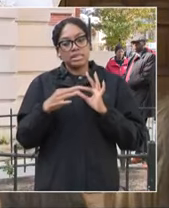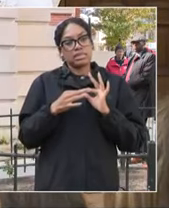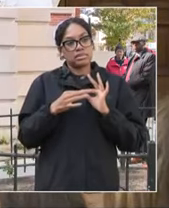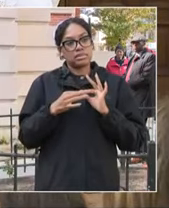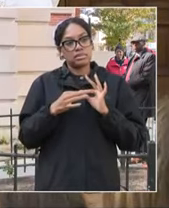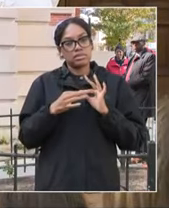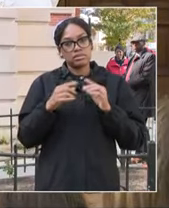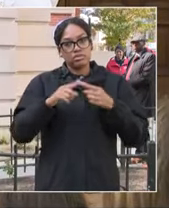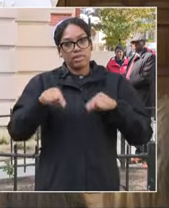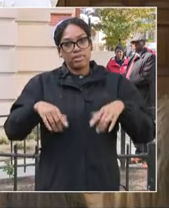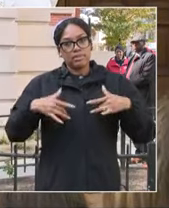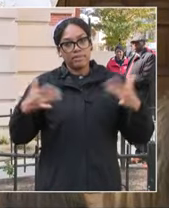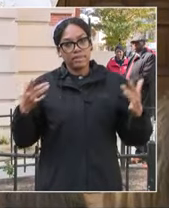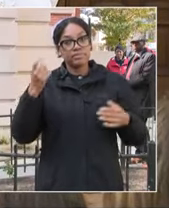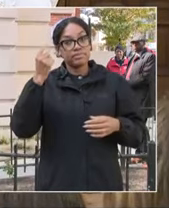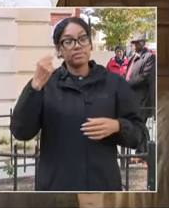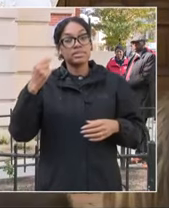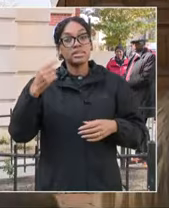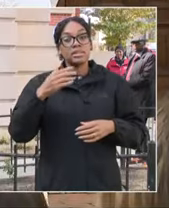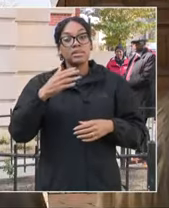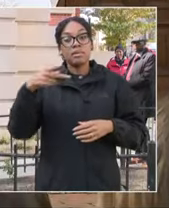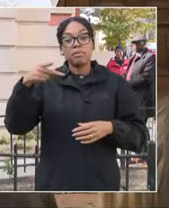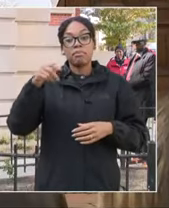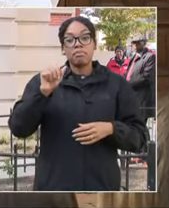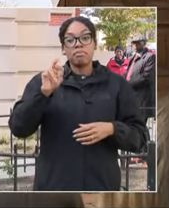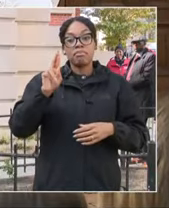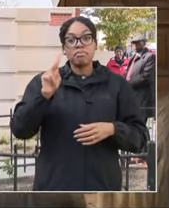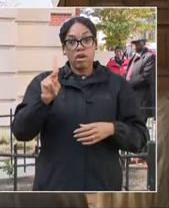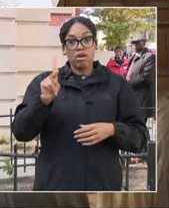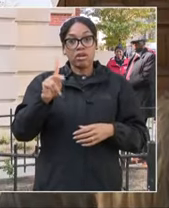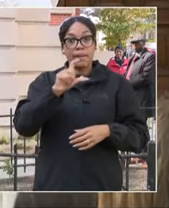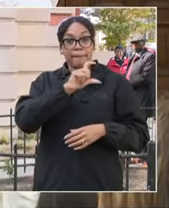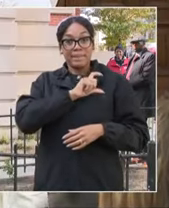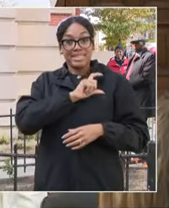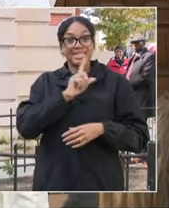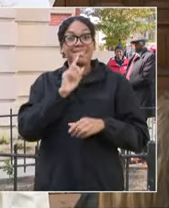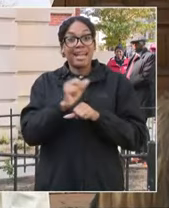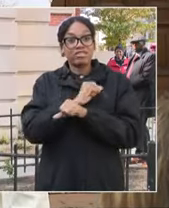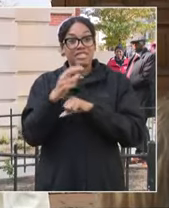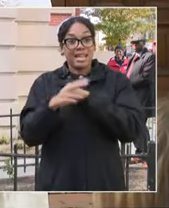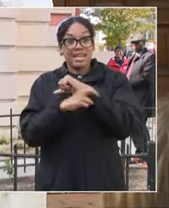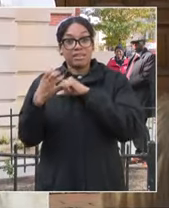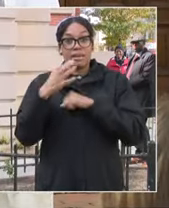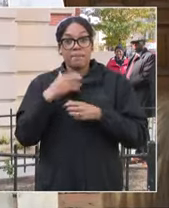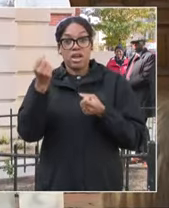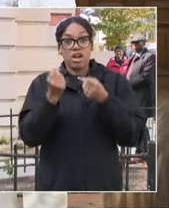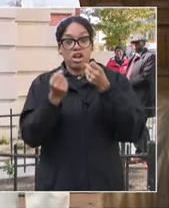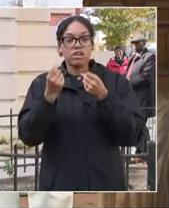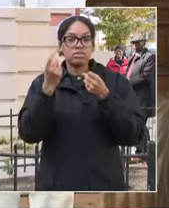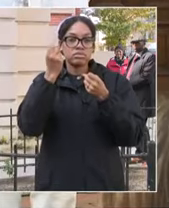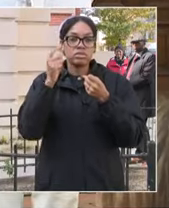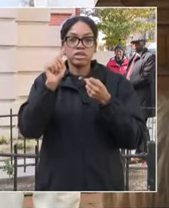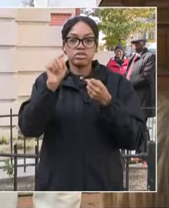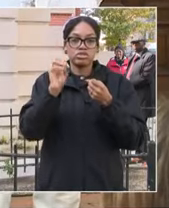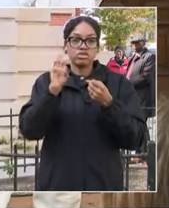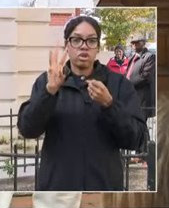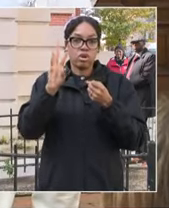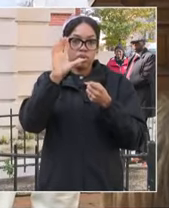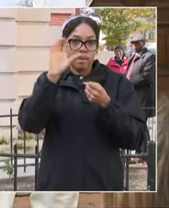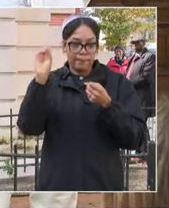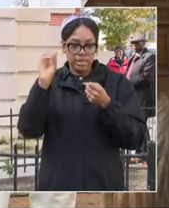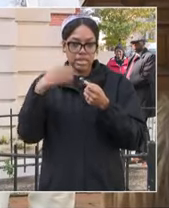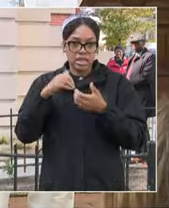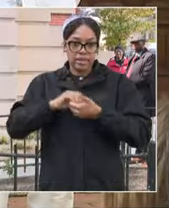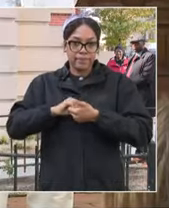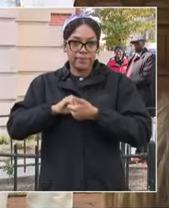the park police, and my vehicle was stolen with a towing company. On their citations at U.S.